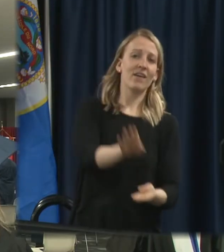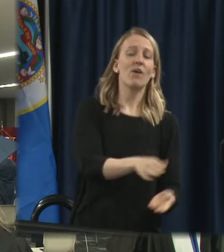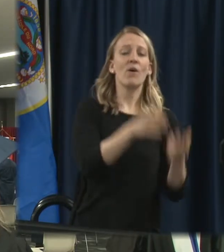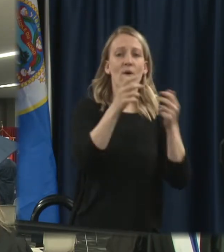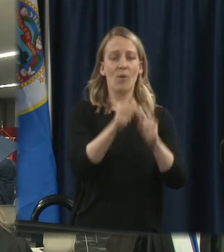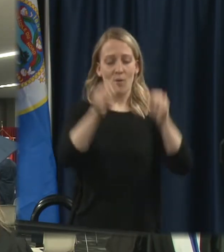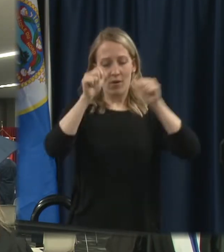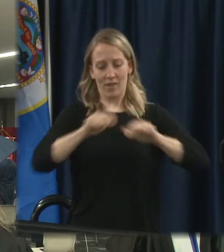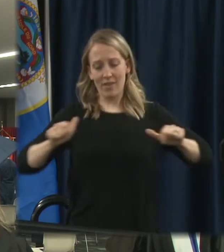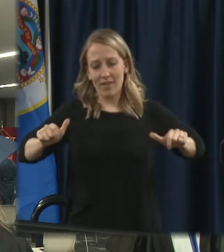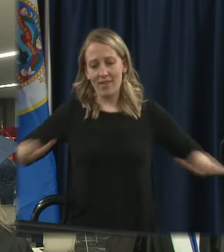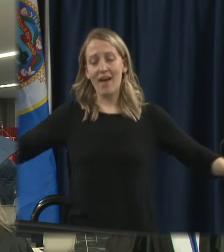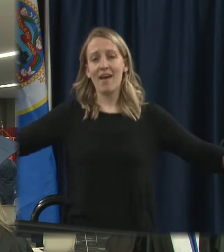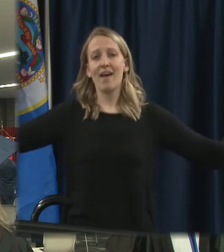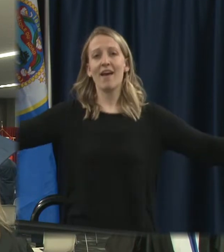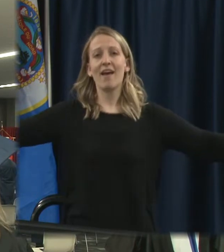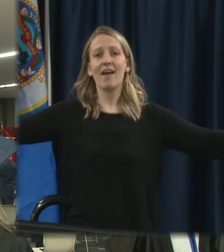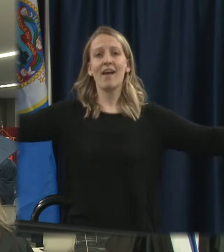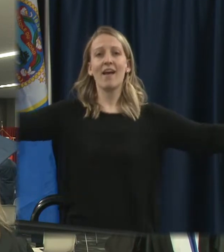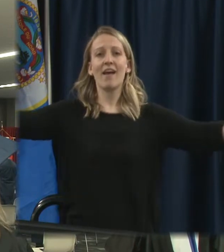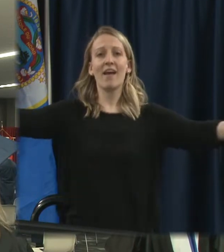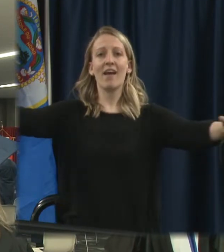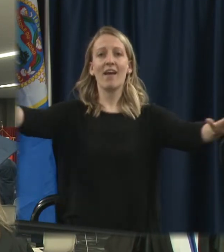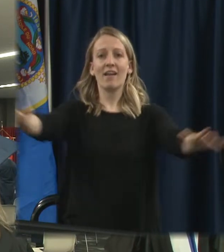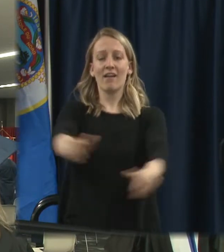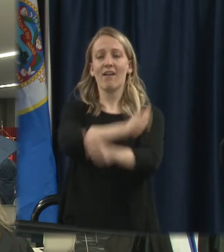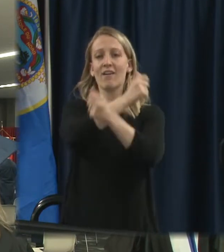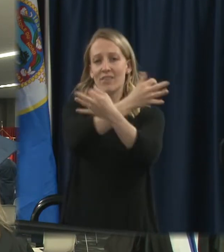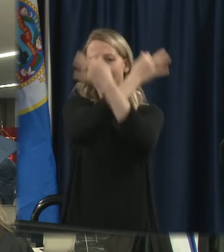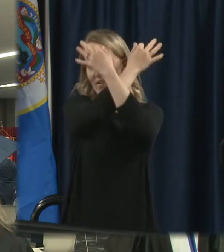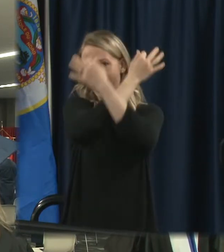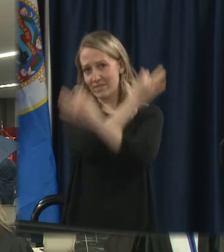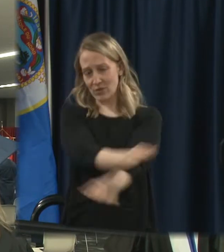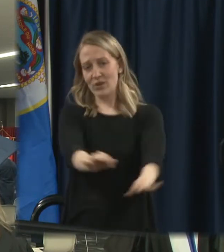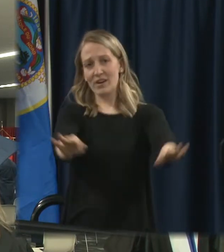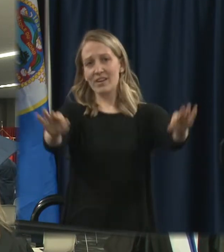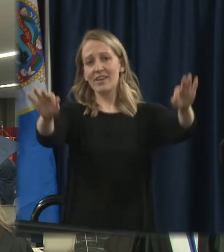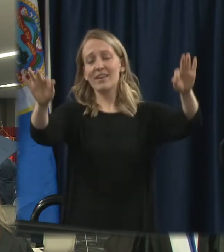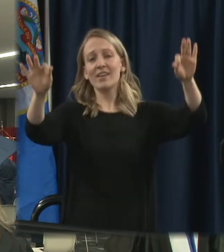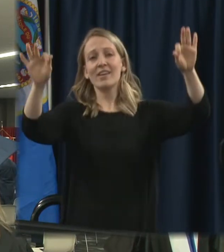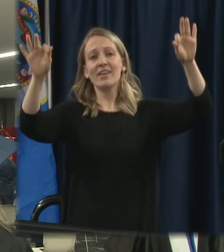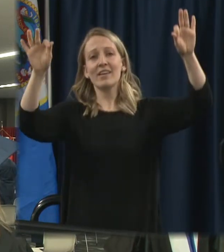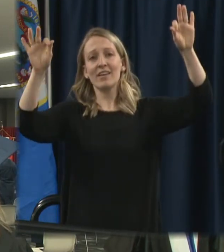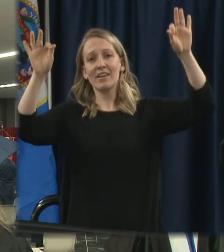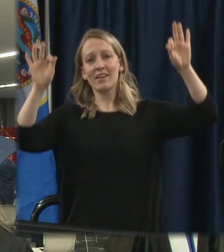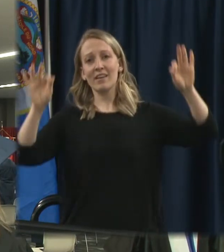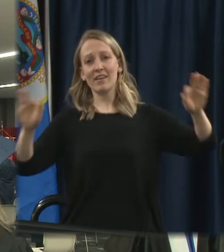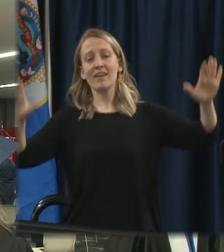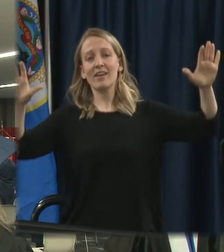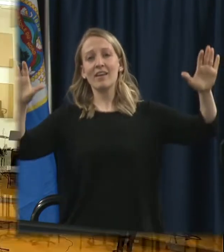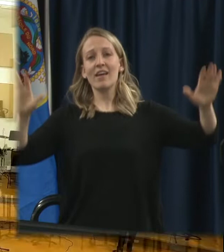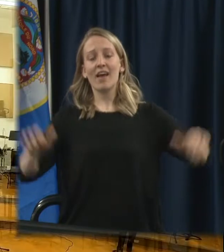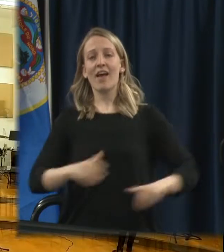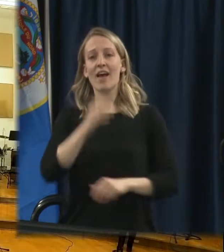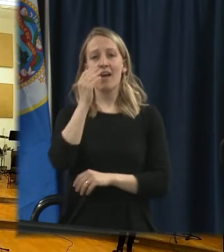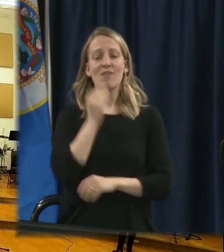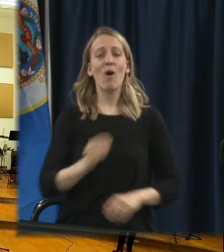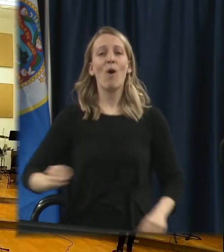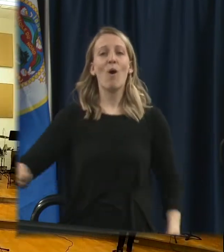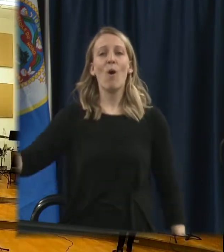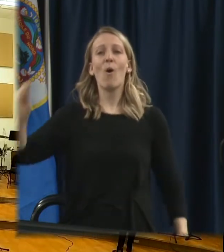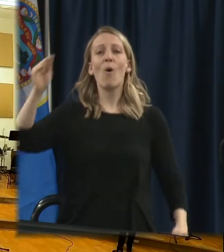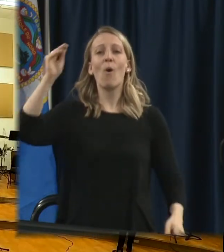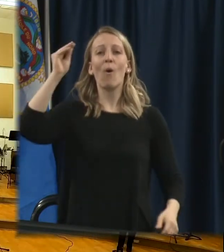wave o'er the land of the free